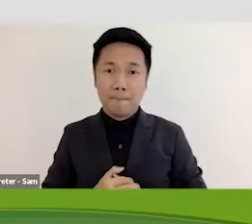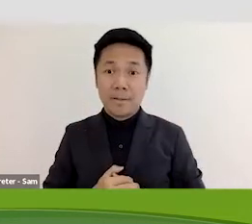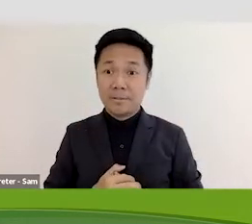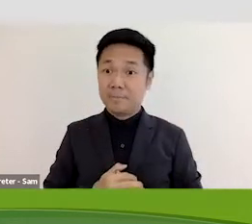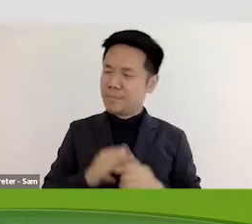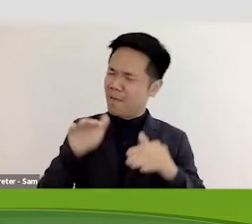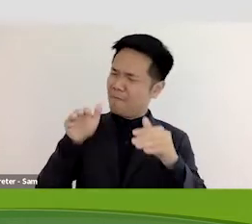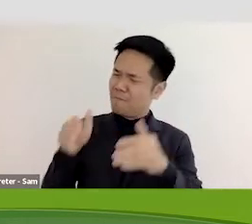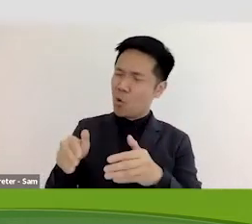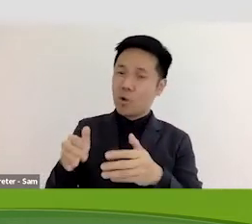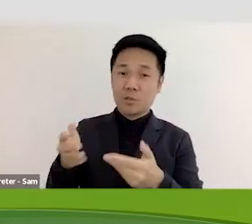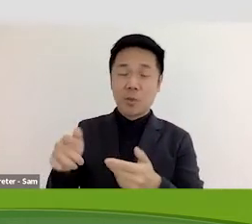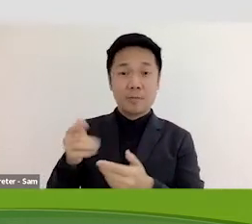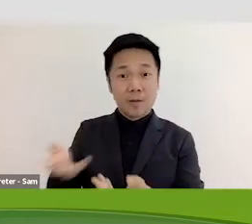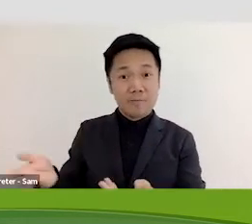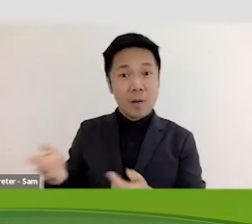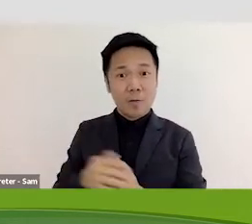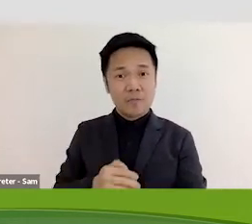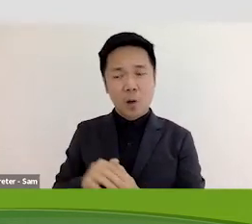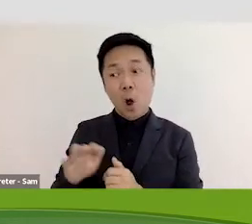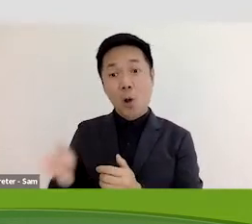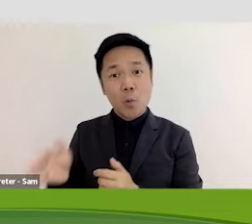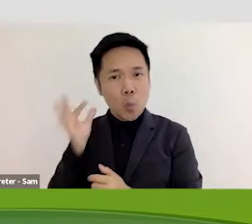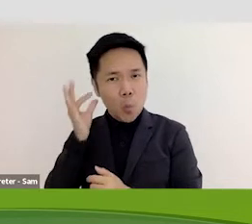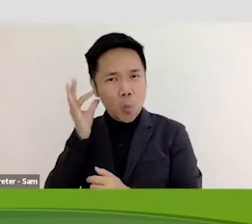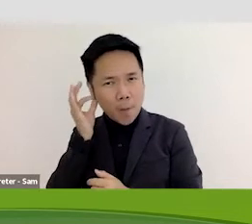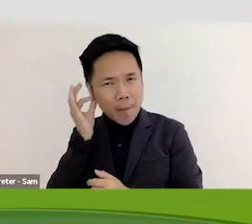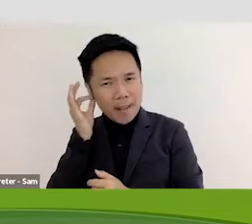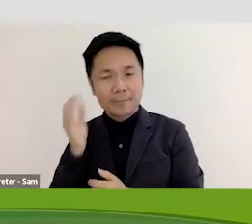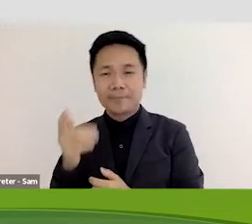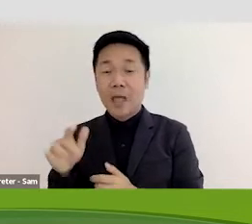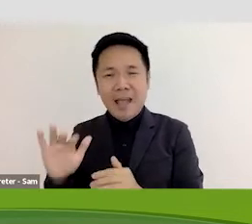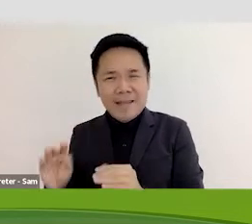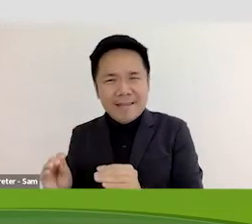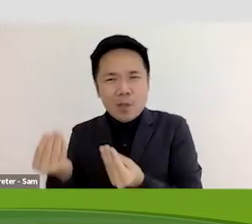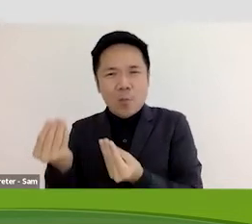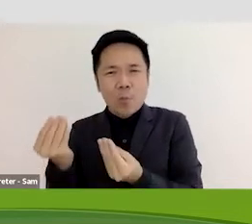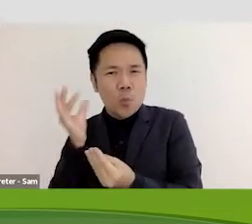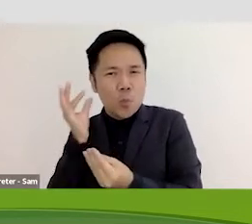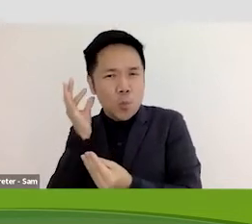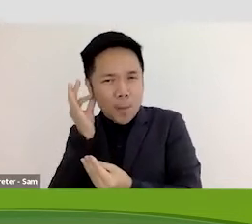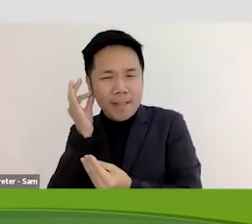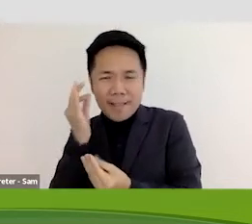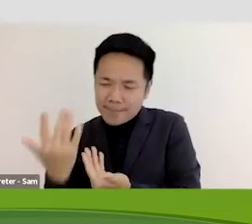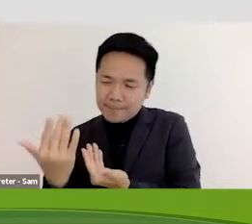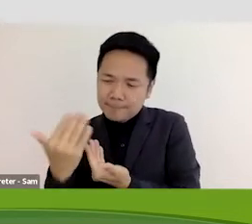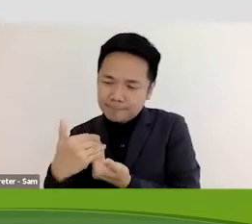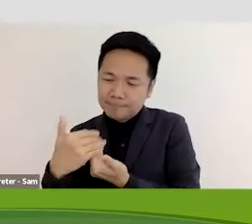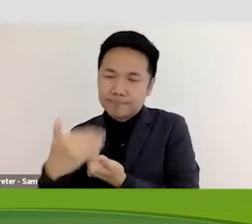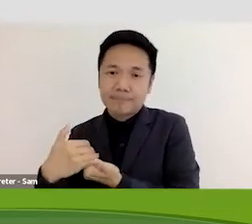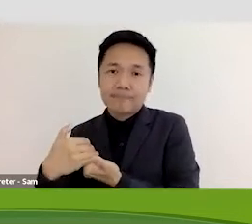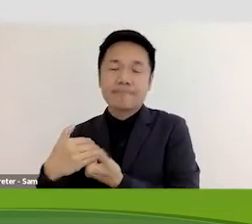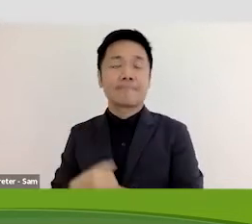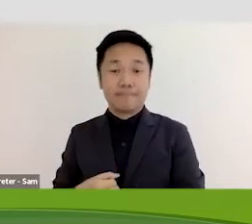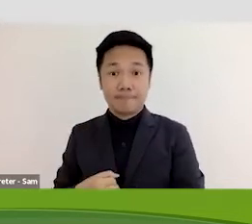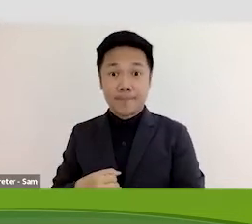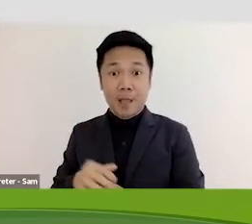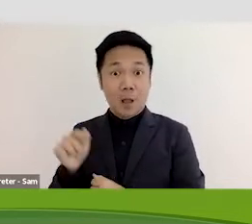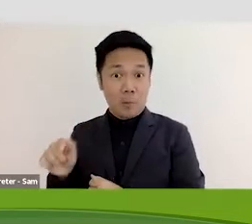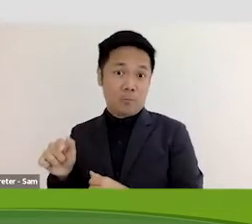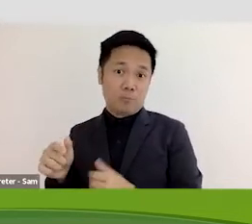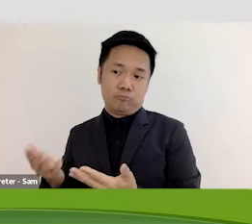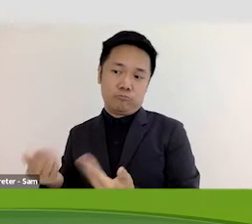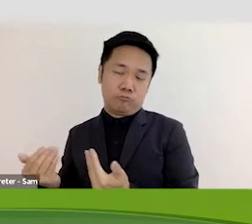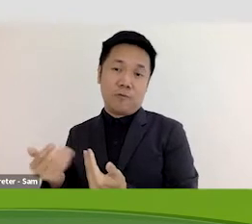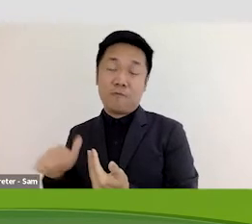attention given to enabling the participation of young women and youth and ensuring participation at the